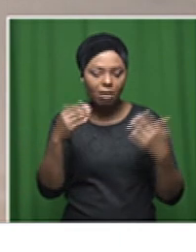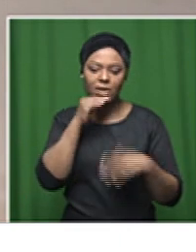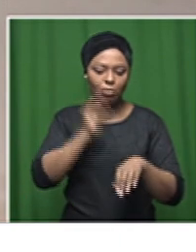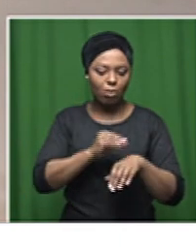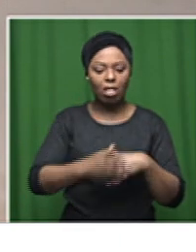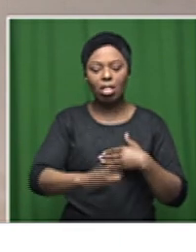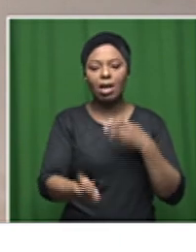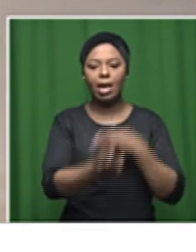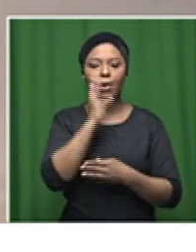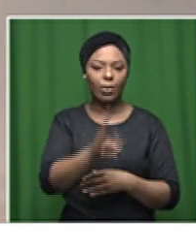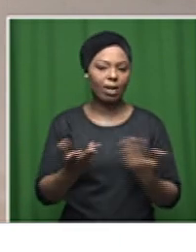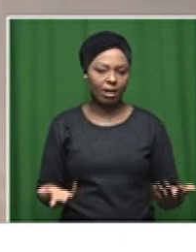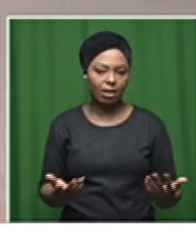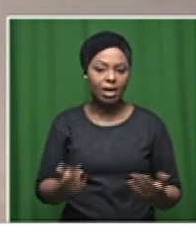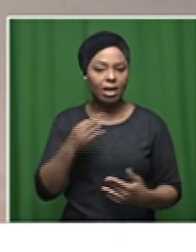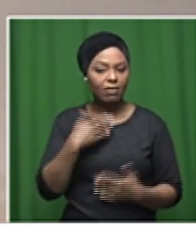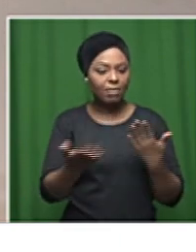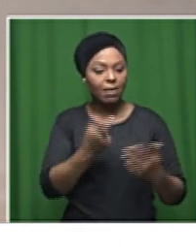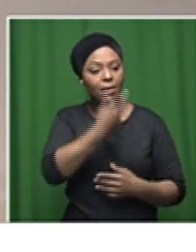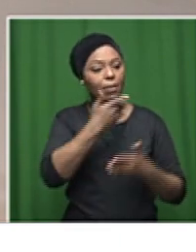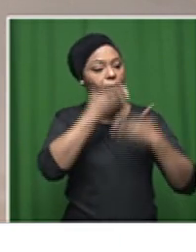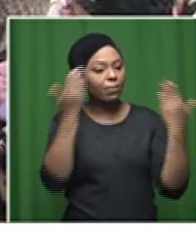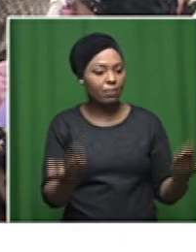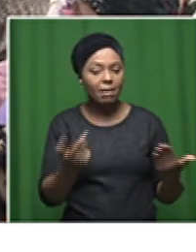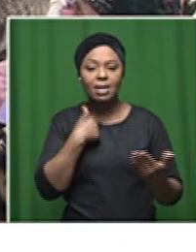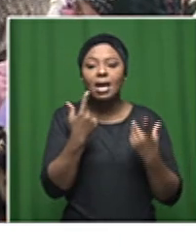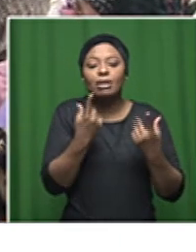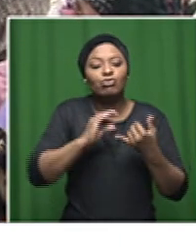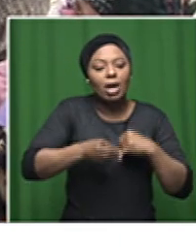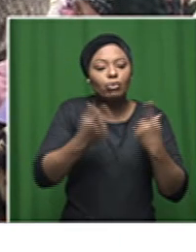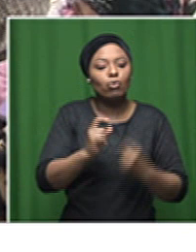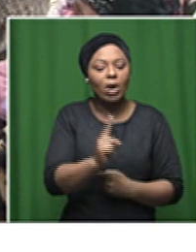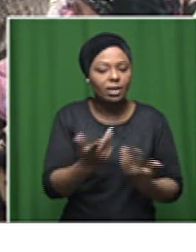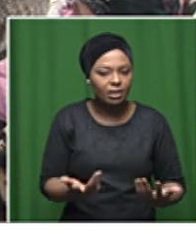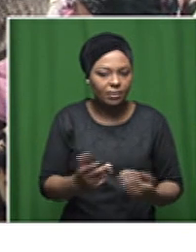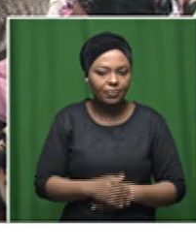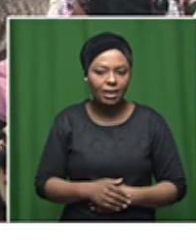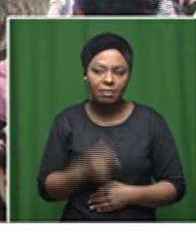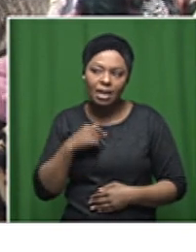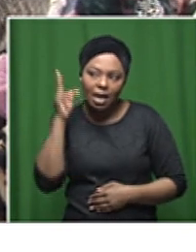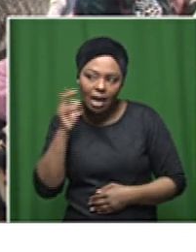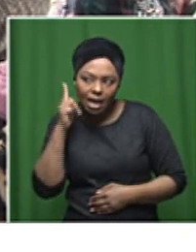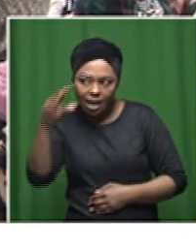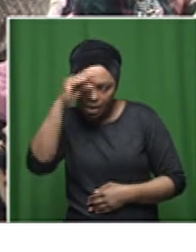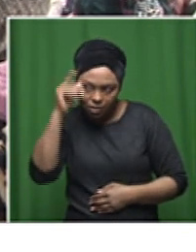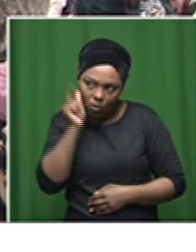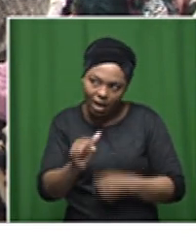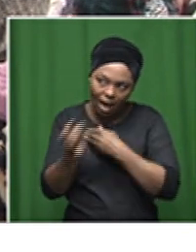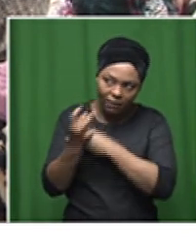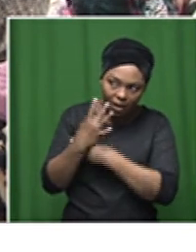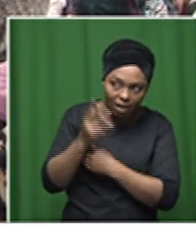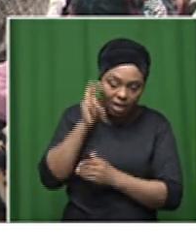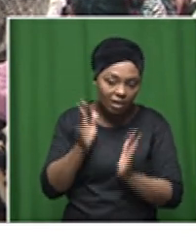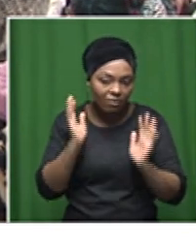if it's not available, what did I do to get hold of it? What did I listen to when the nursing staff spoke to me? Yeah. There is